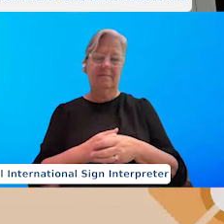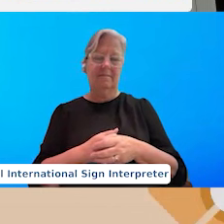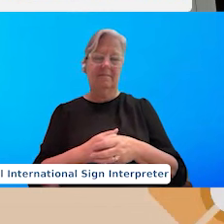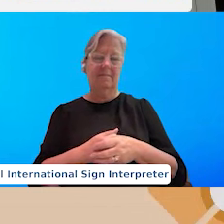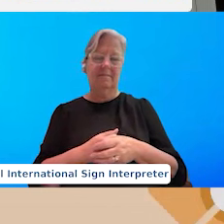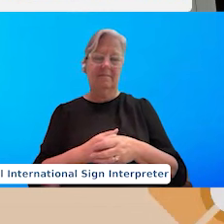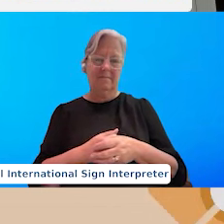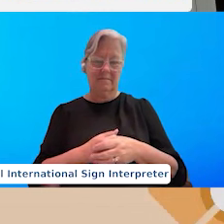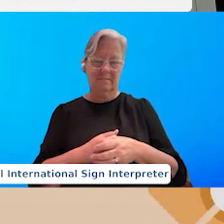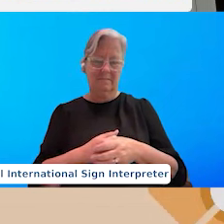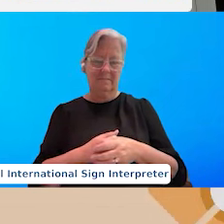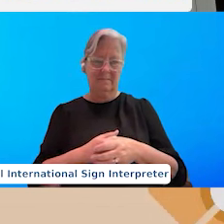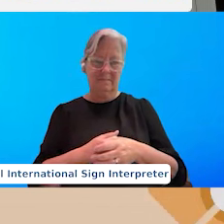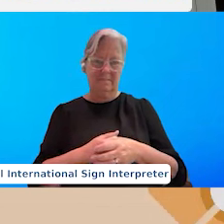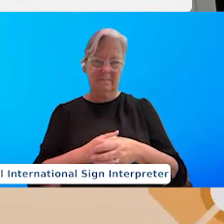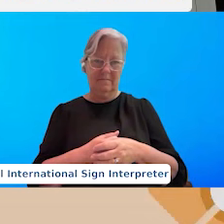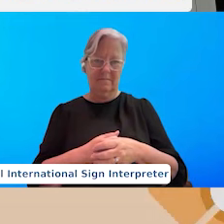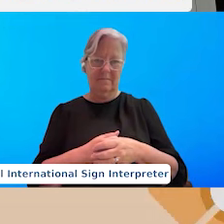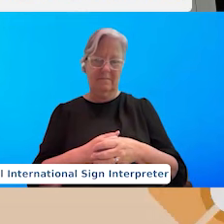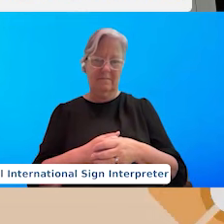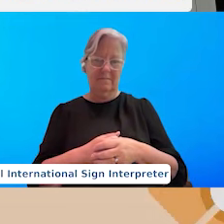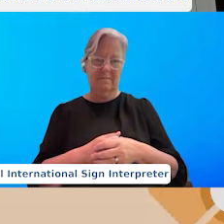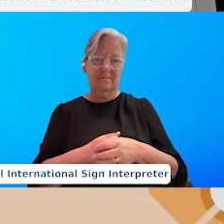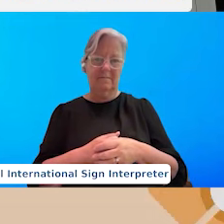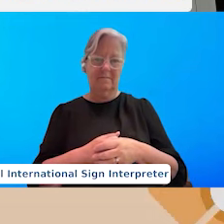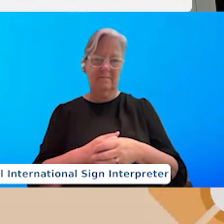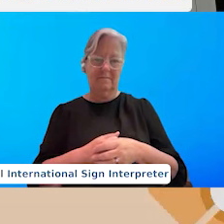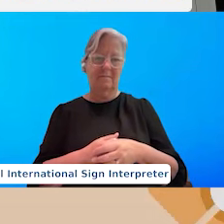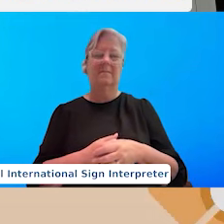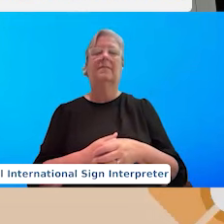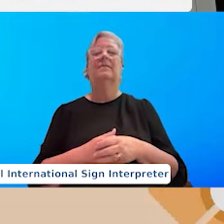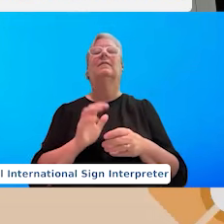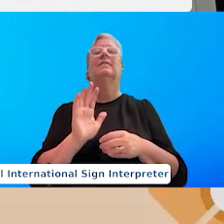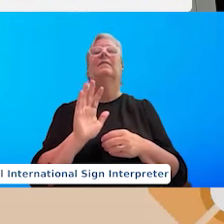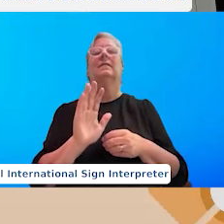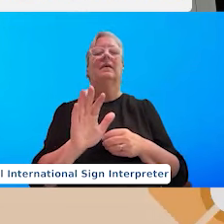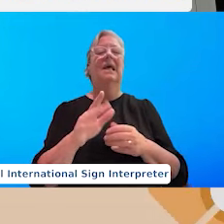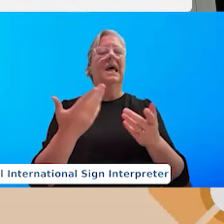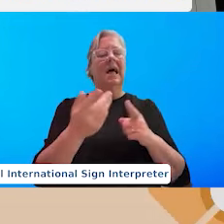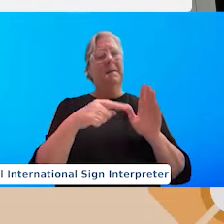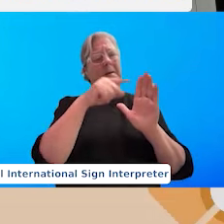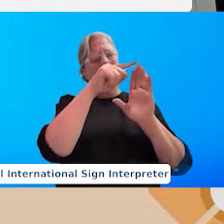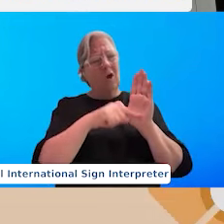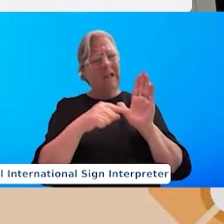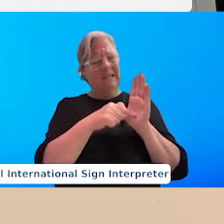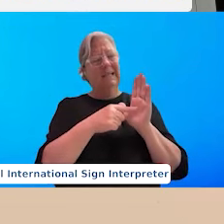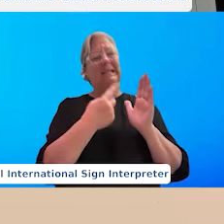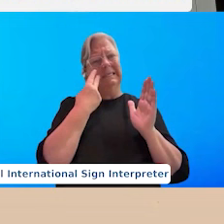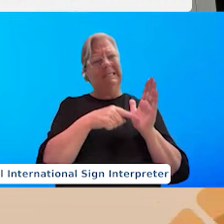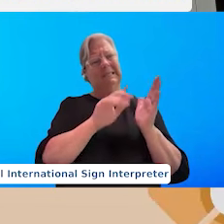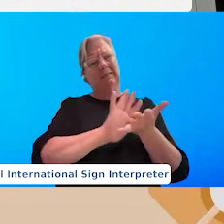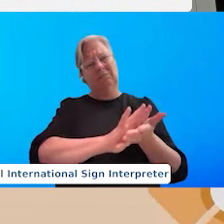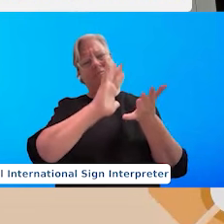their livings, right? And of course, when we work, there